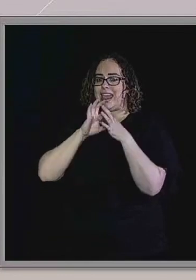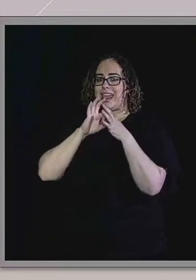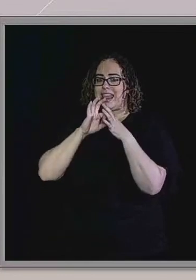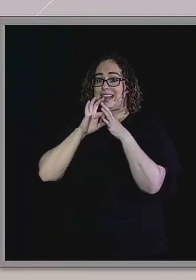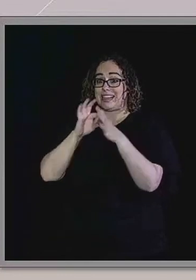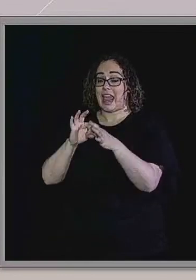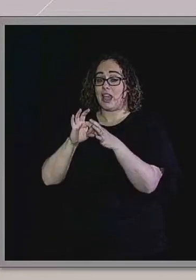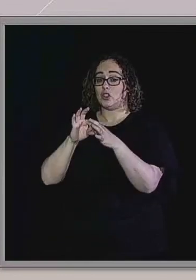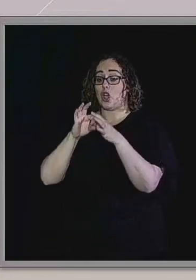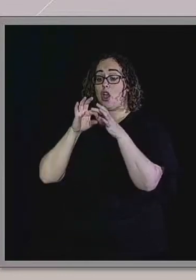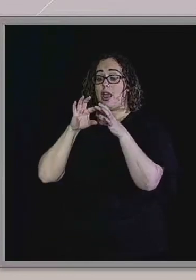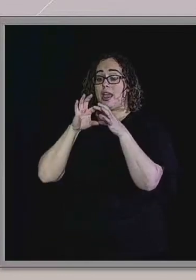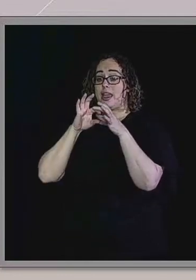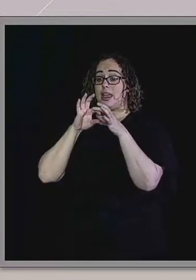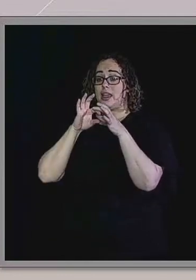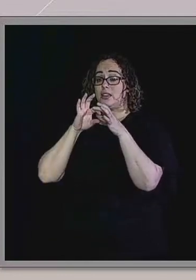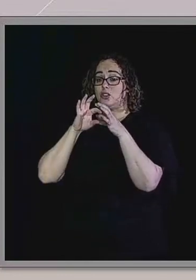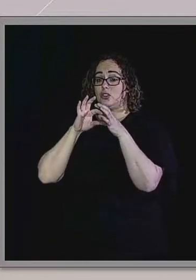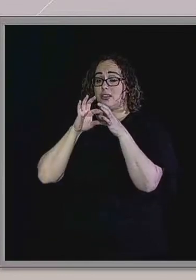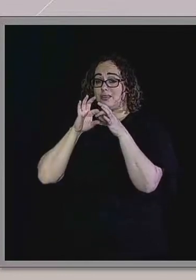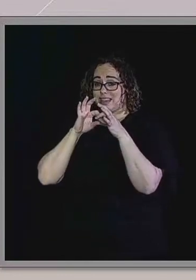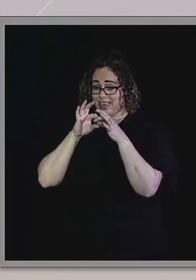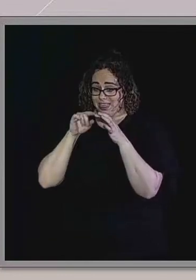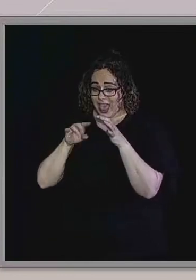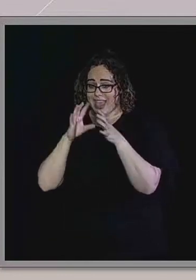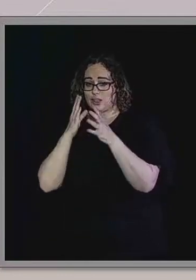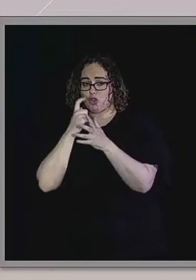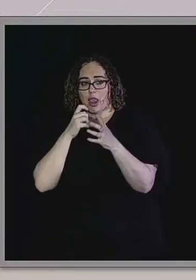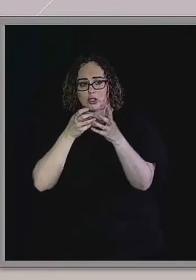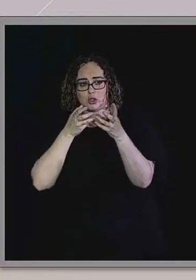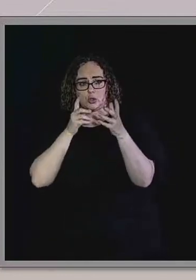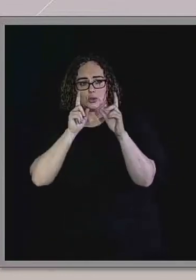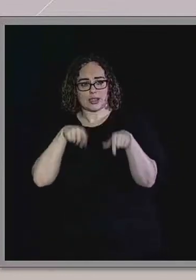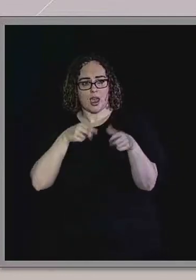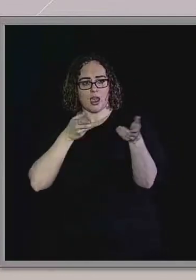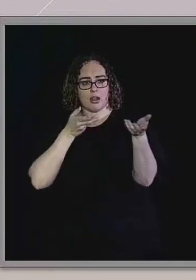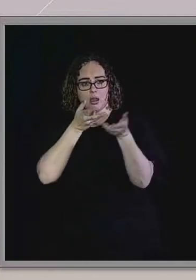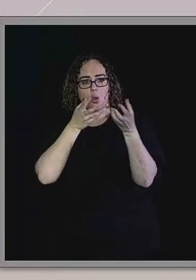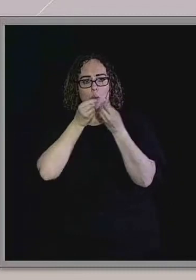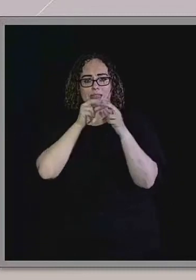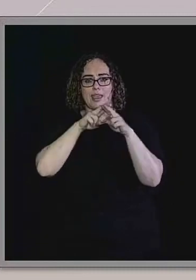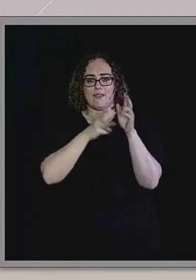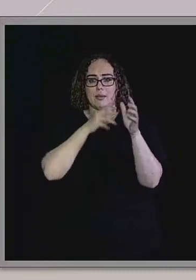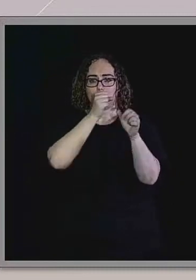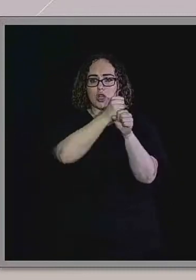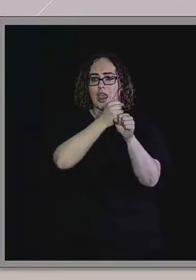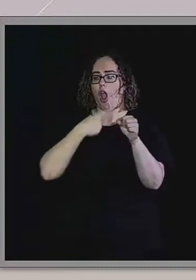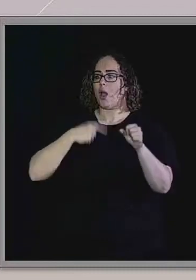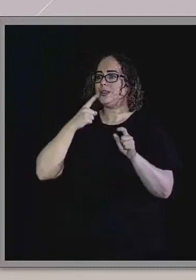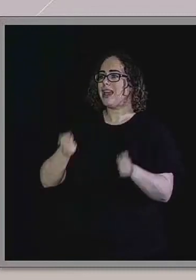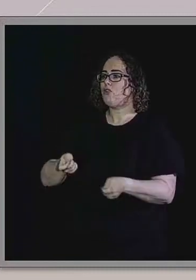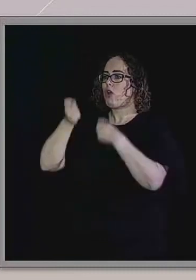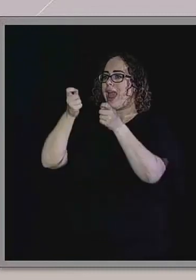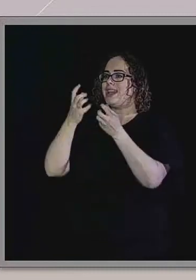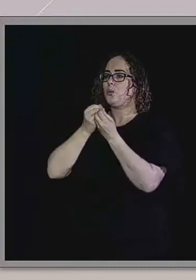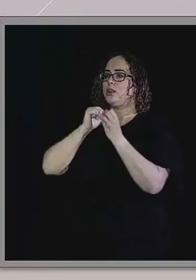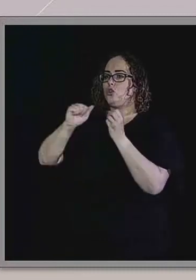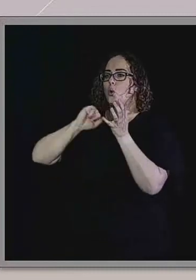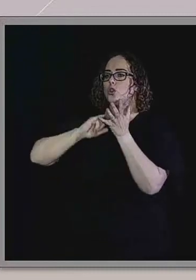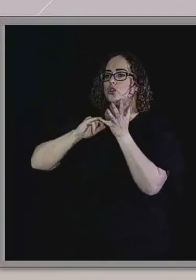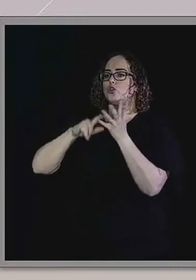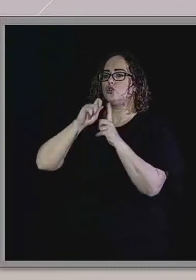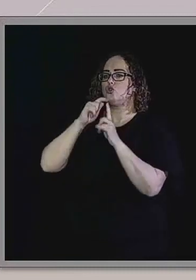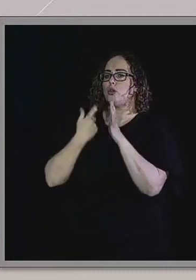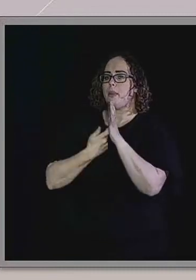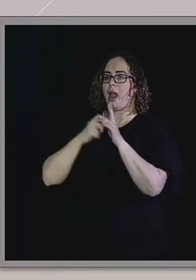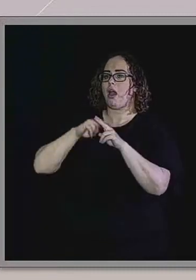FMG. And so I think it's a pretty important issue perhaps to be raising with your super fund. But yeah, the AGM is actually a pretty